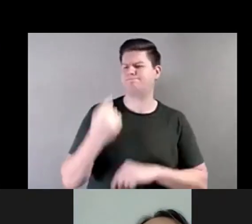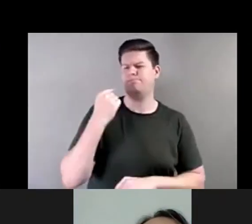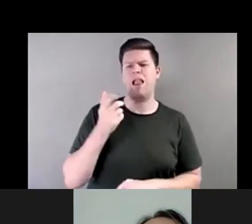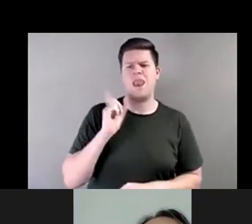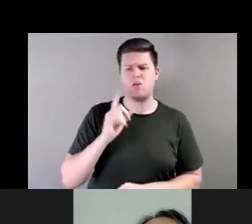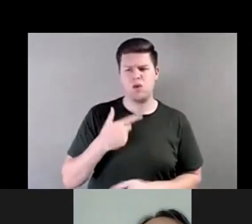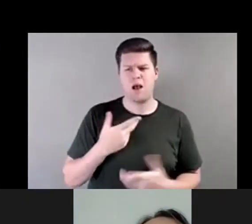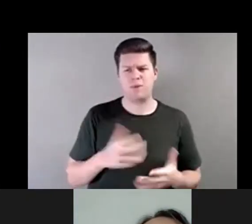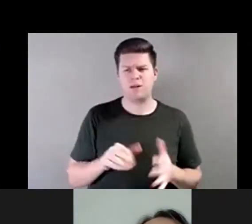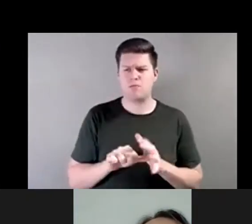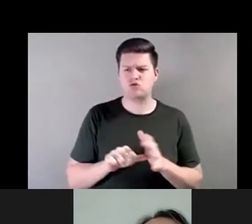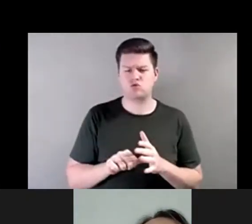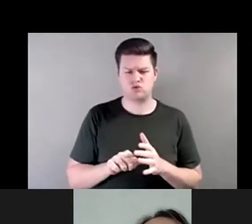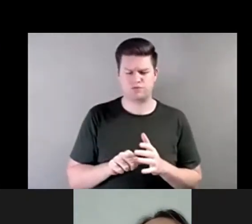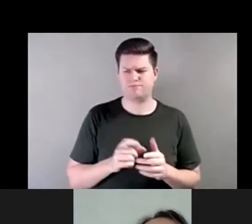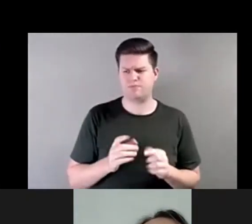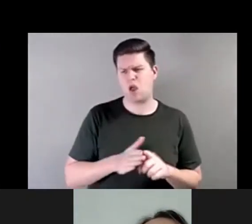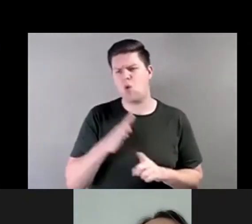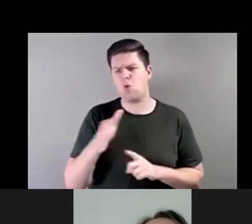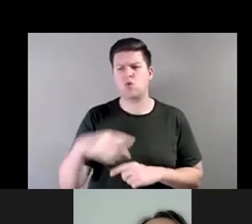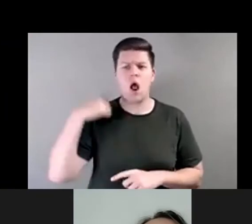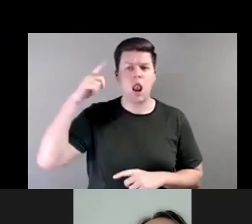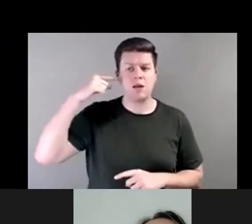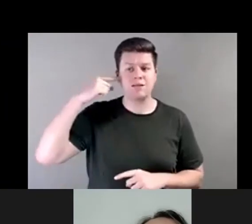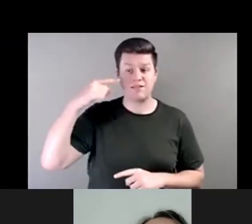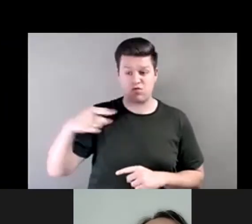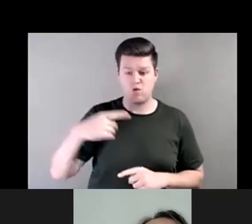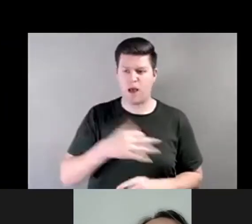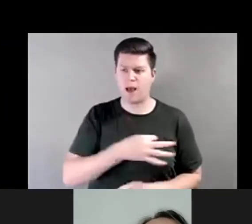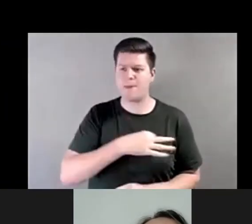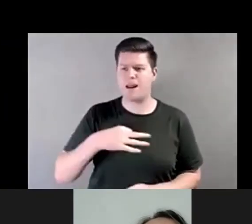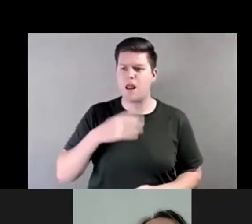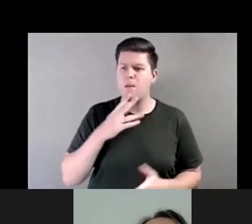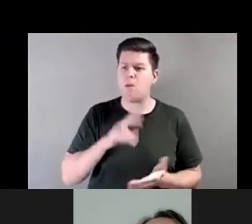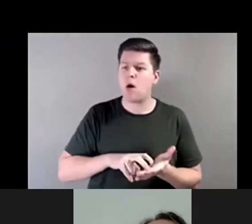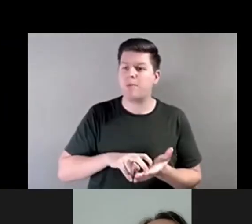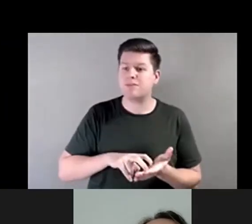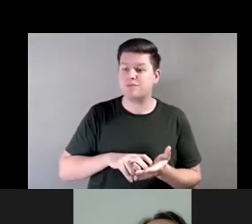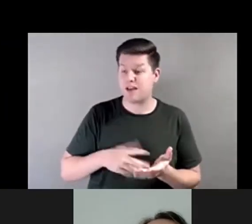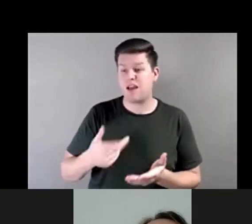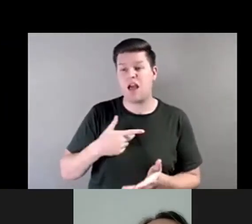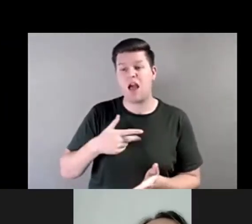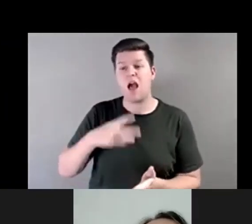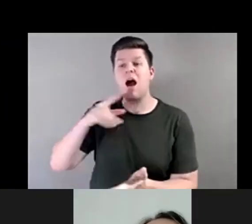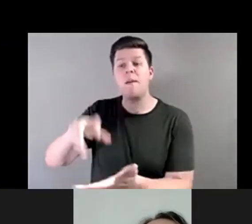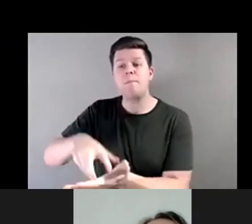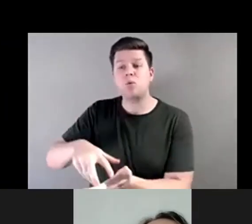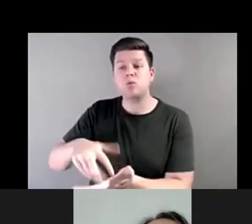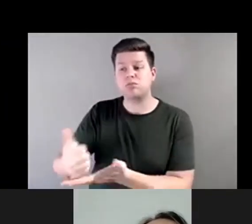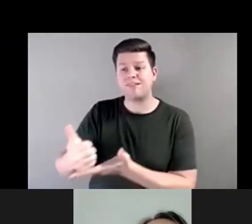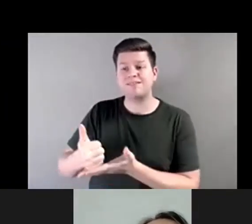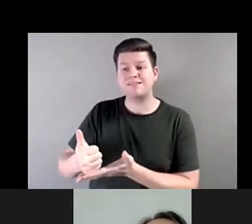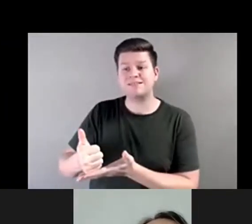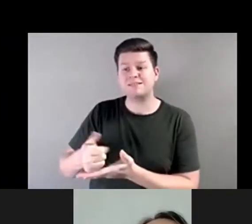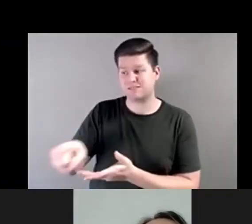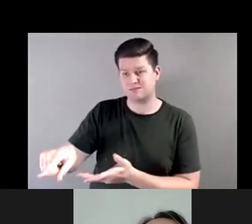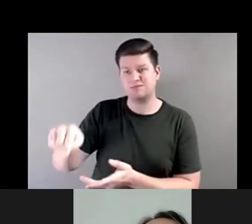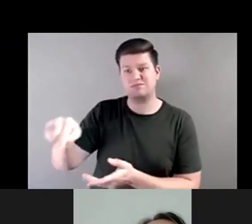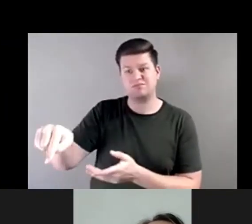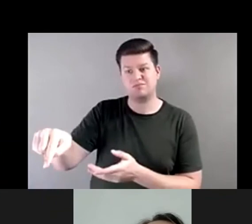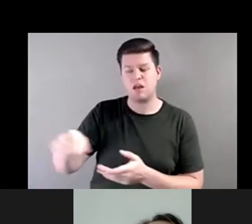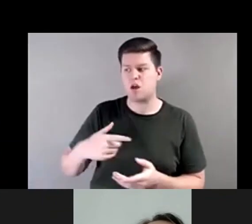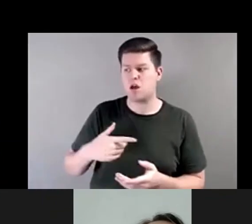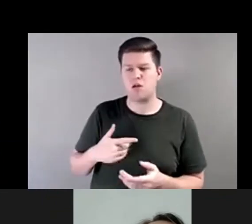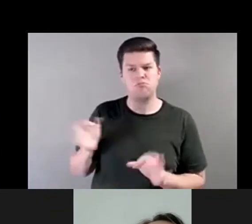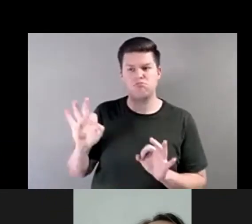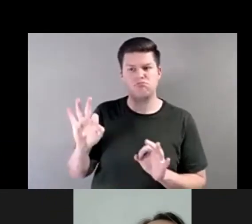had to go down to London for a medical appointment, and I had booked assistance at the other end and it never came, so I was just left sitting on the train,